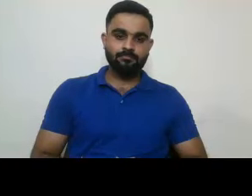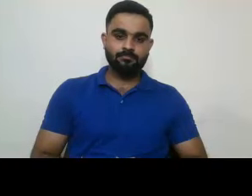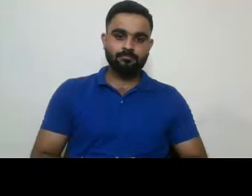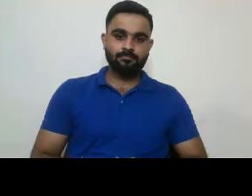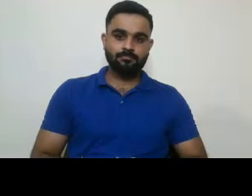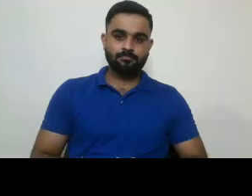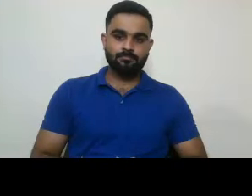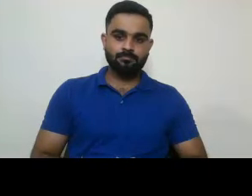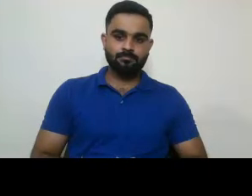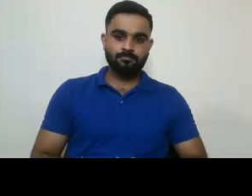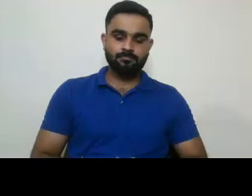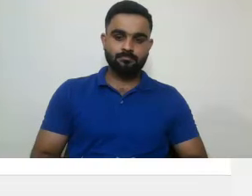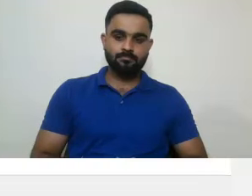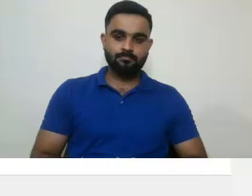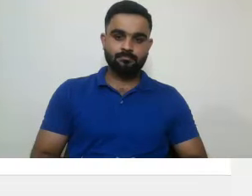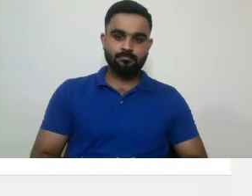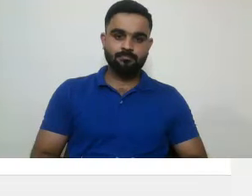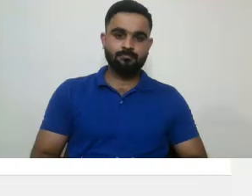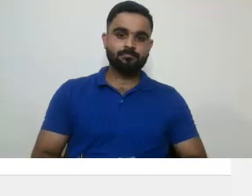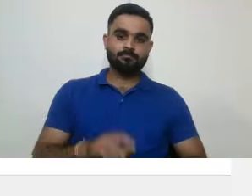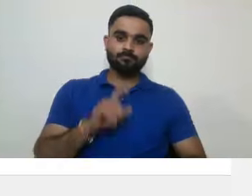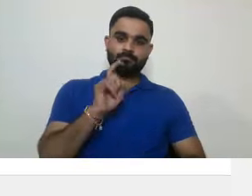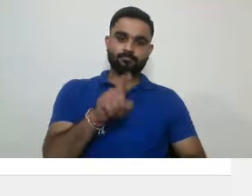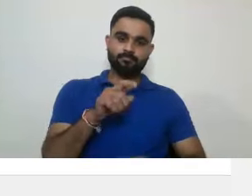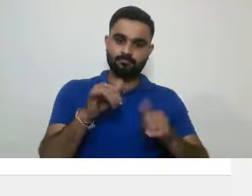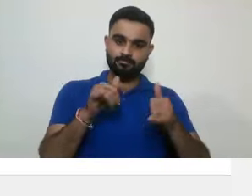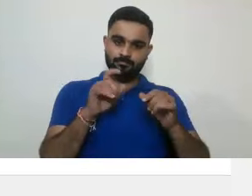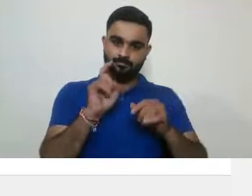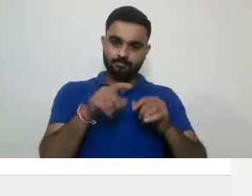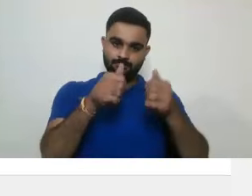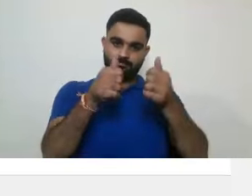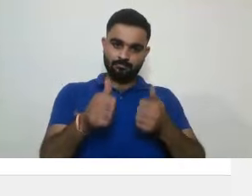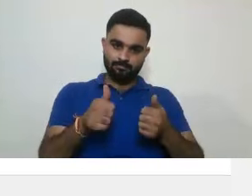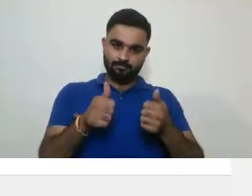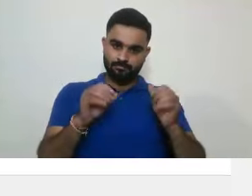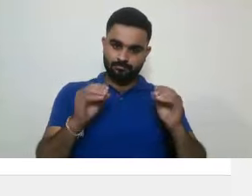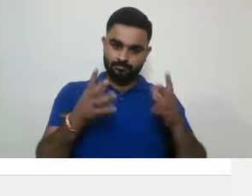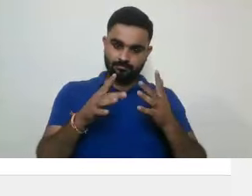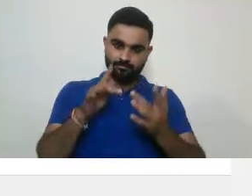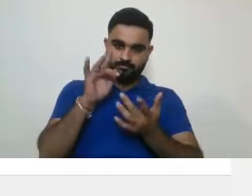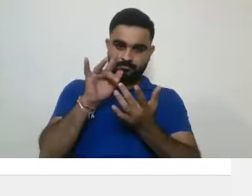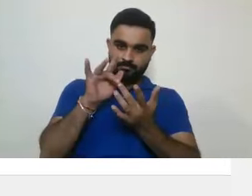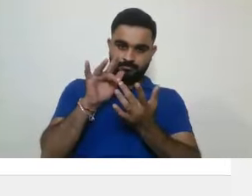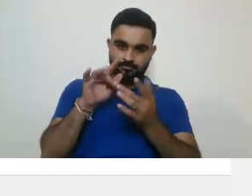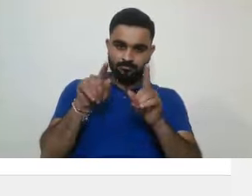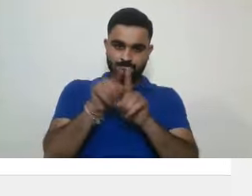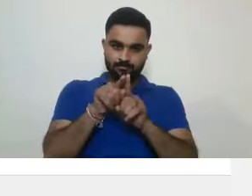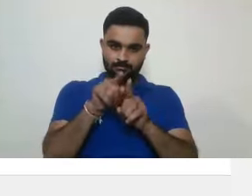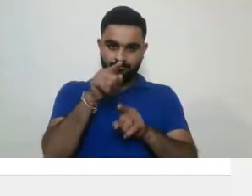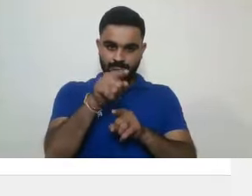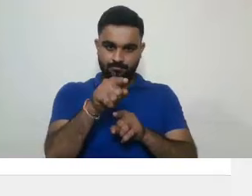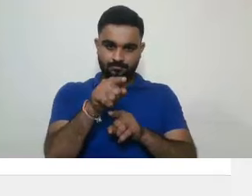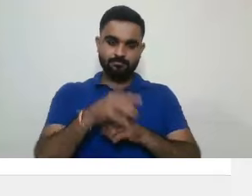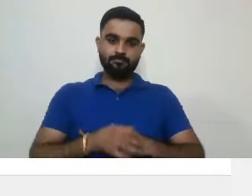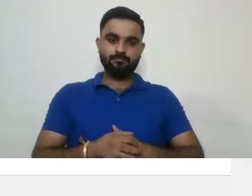Uh, Start on the, just play, yeah, play the result. At the bottom of the same screen,